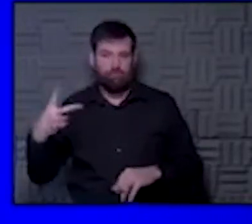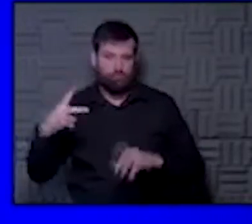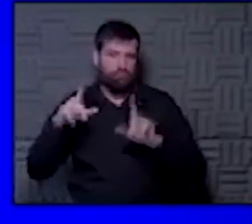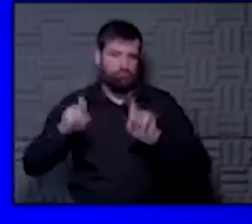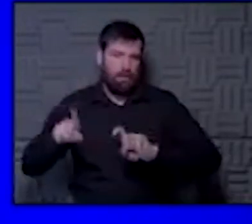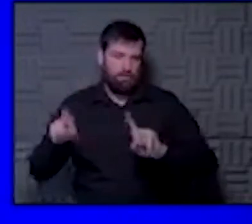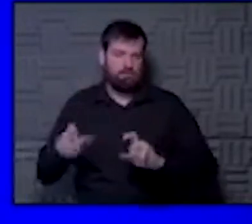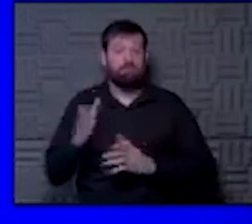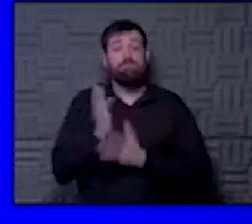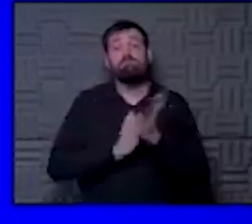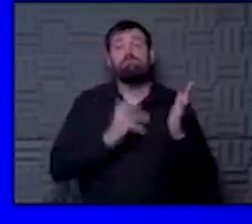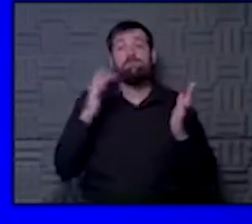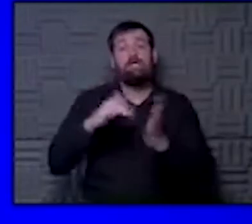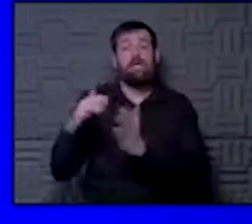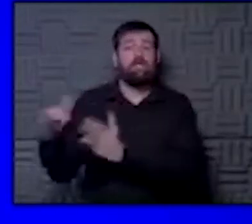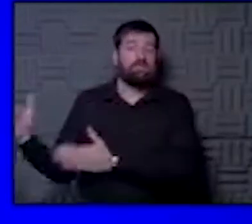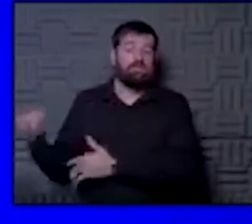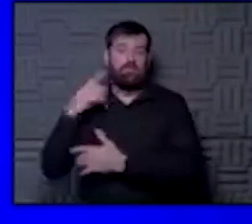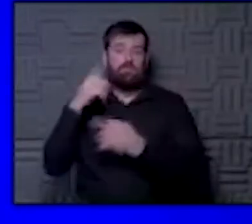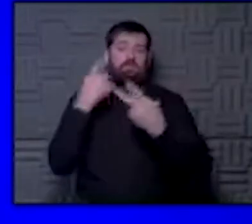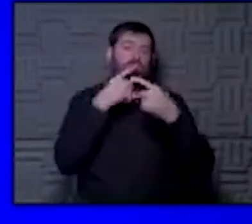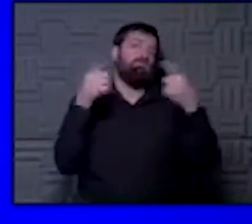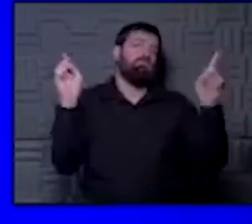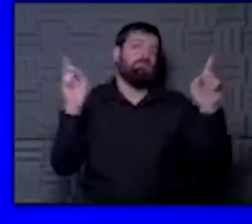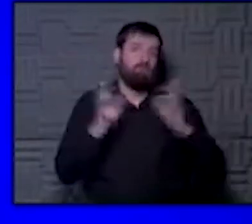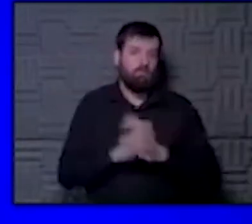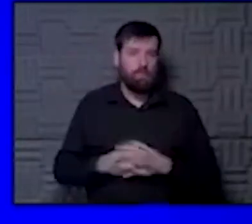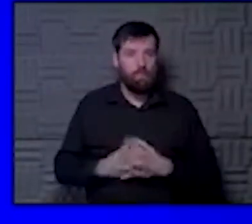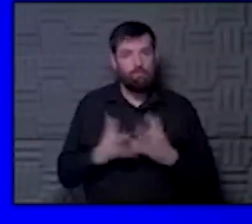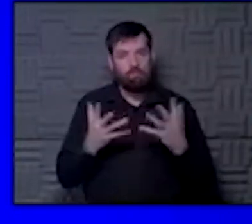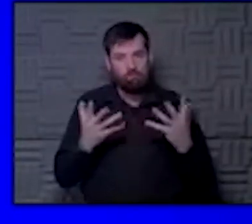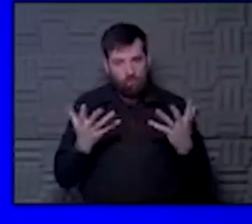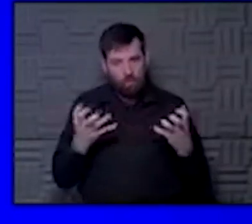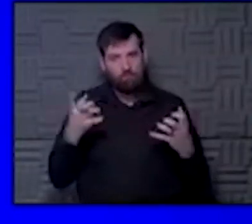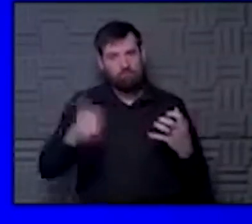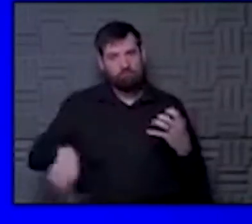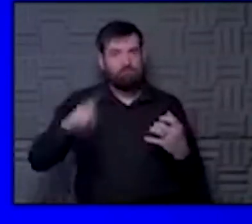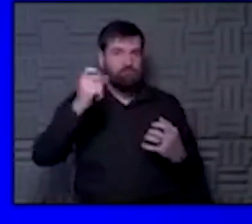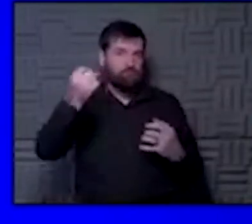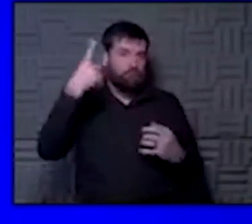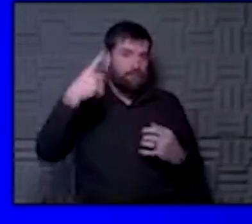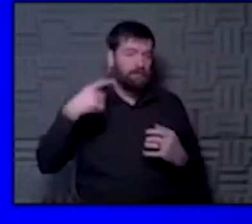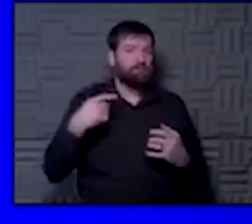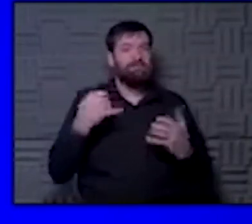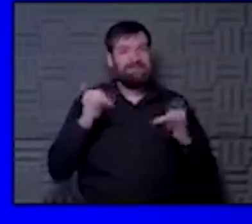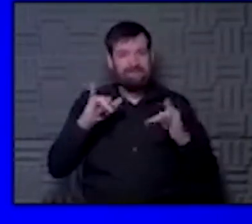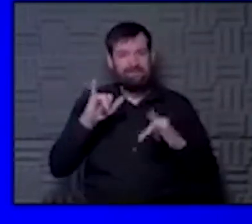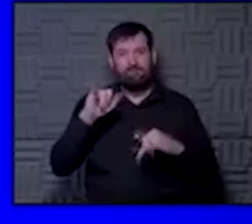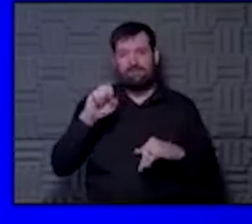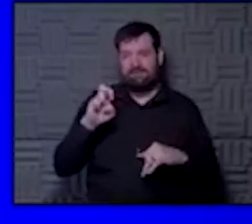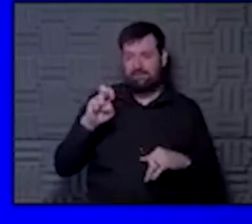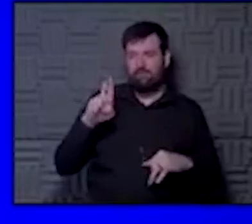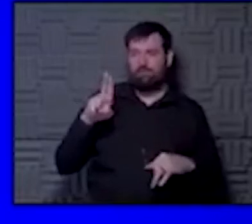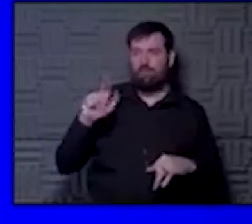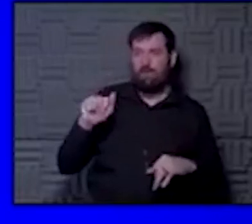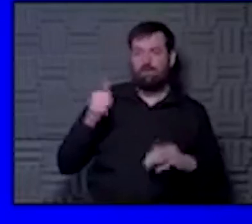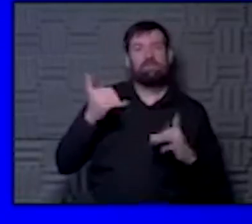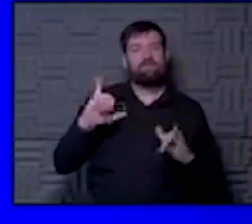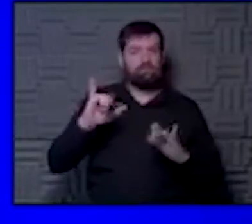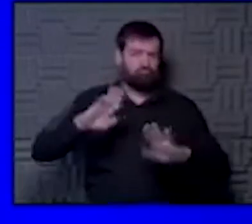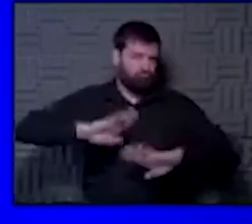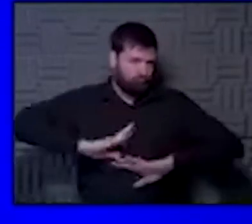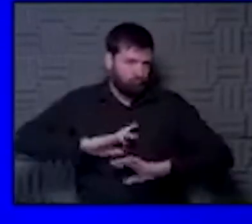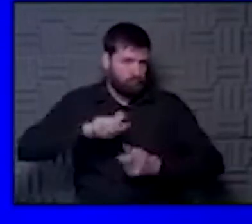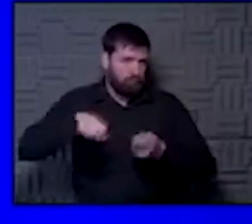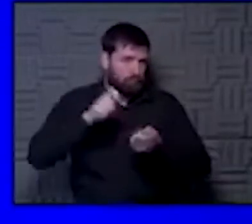are studies ongoing to look at the full efficacy, but just want people to understand that it is still under EUA. You still have to meet certain